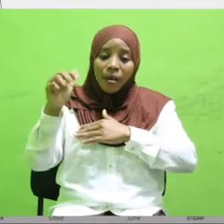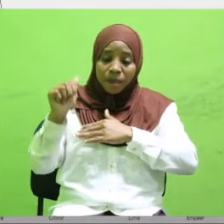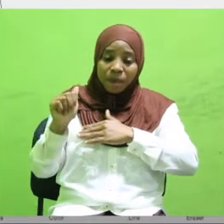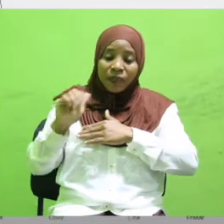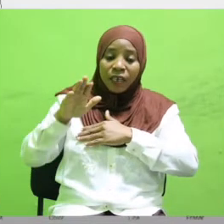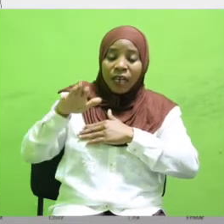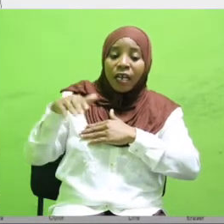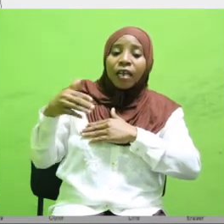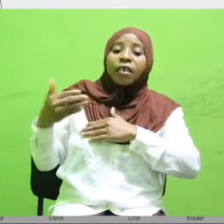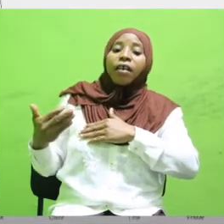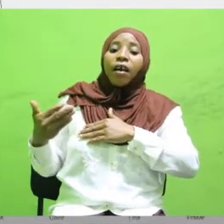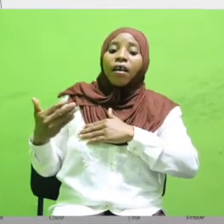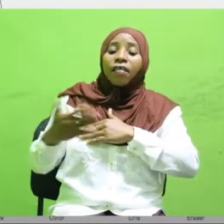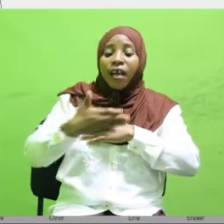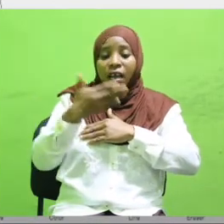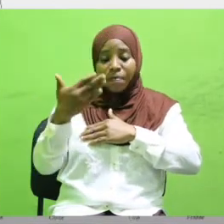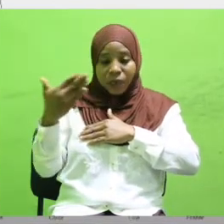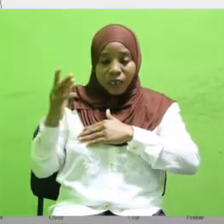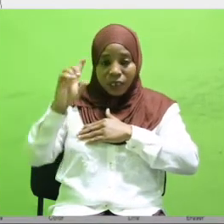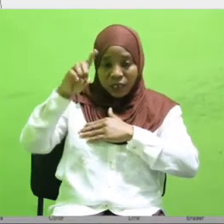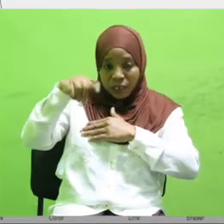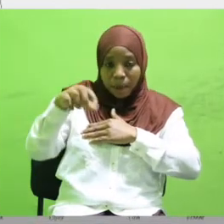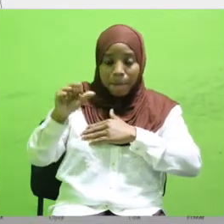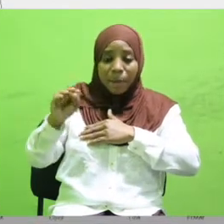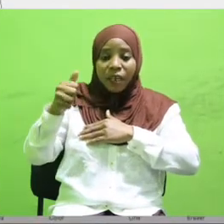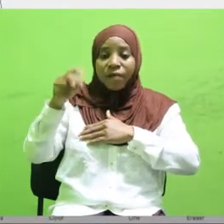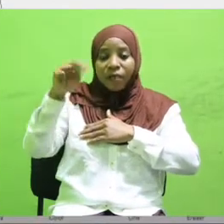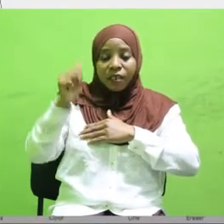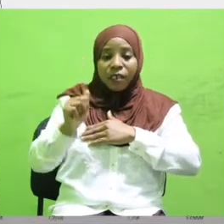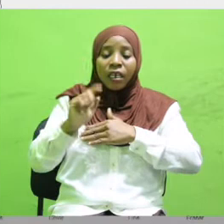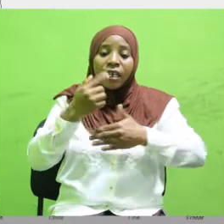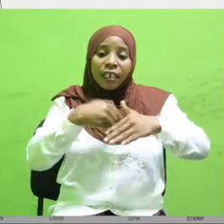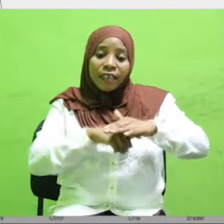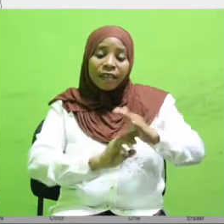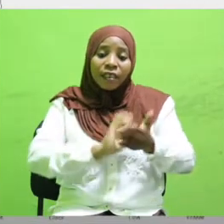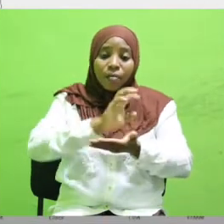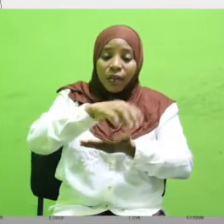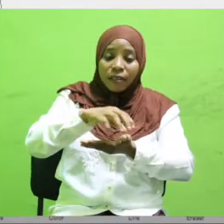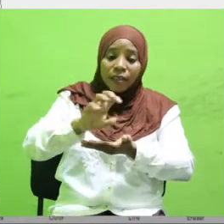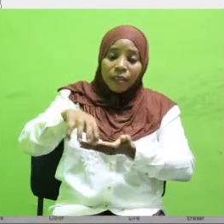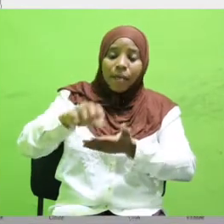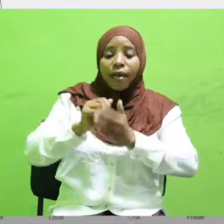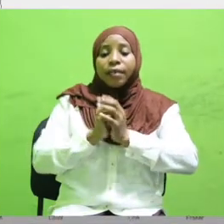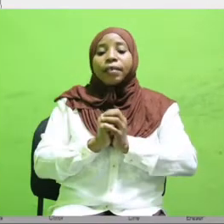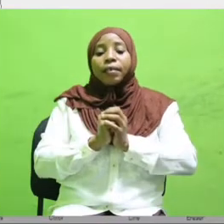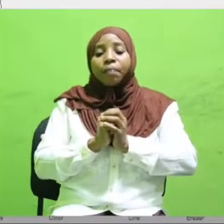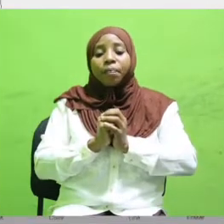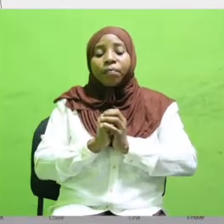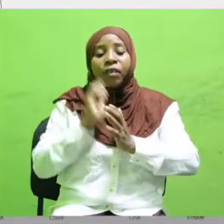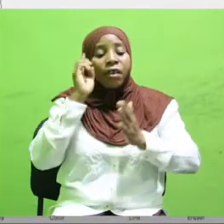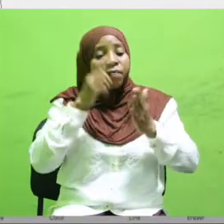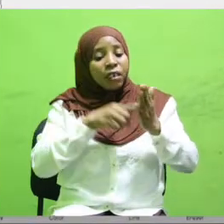other people, can harm the farmers and also the market. So for instance, potato